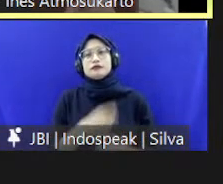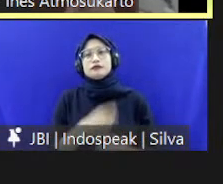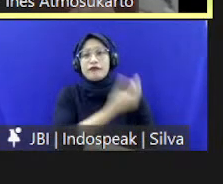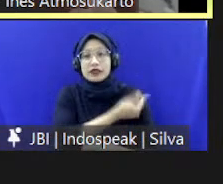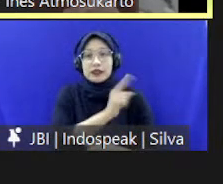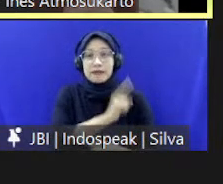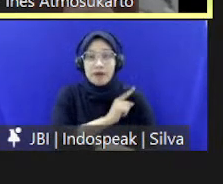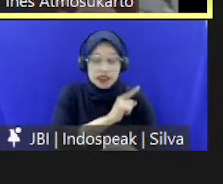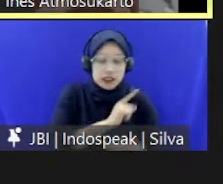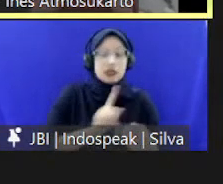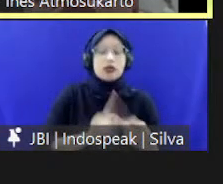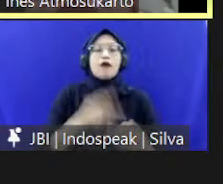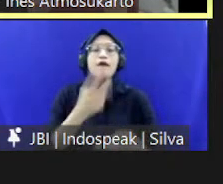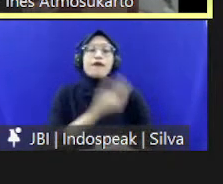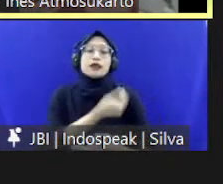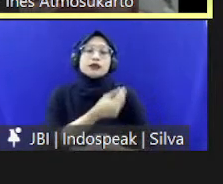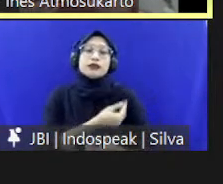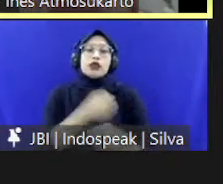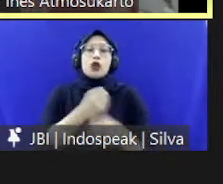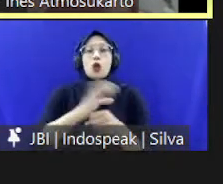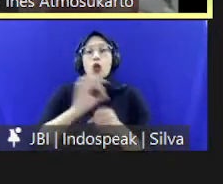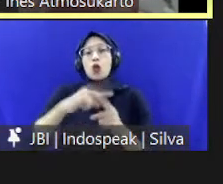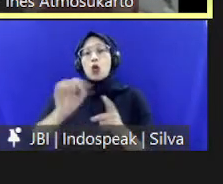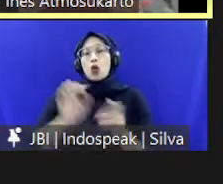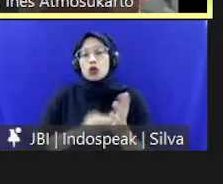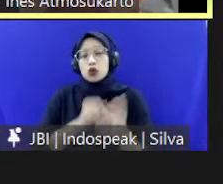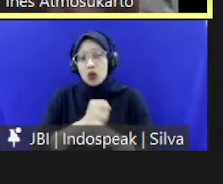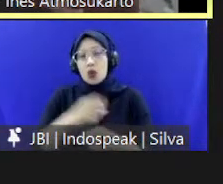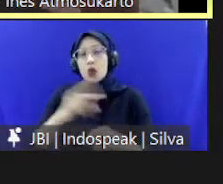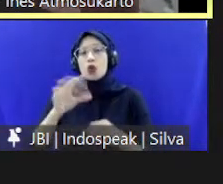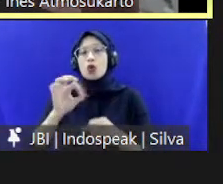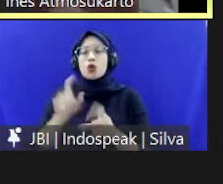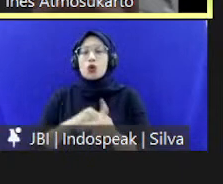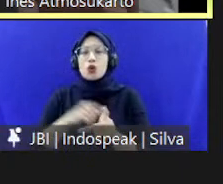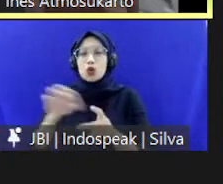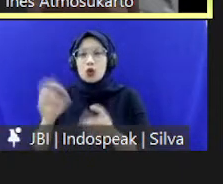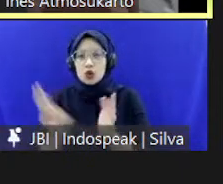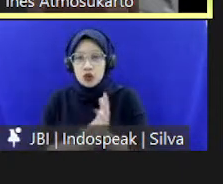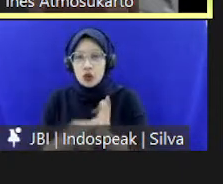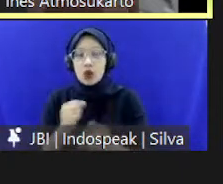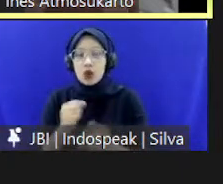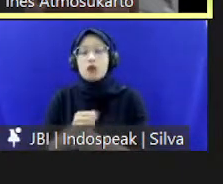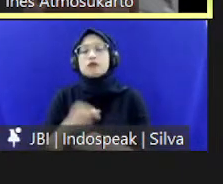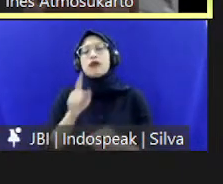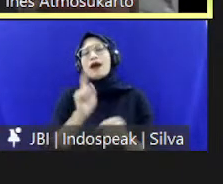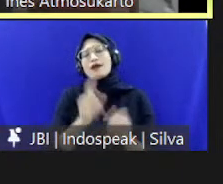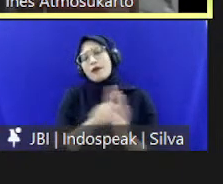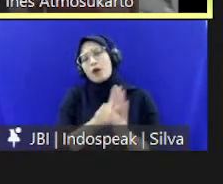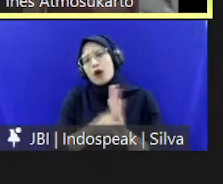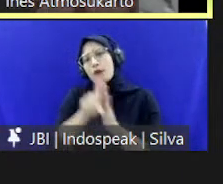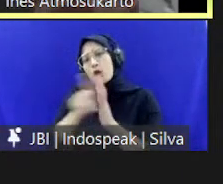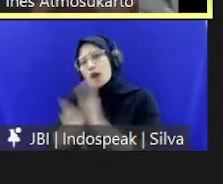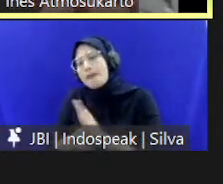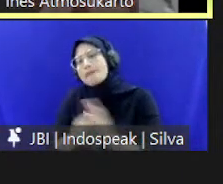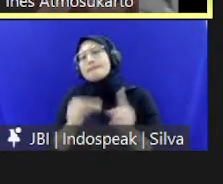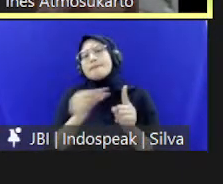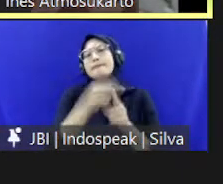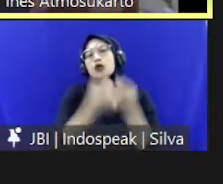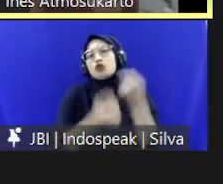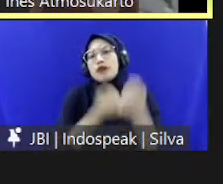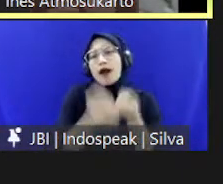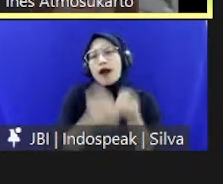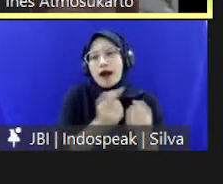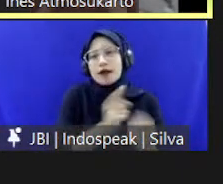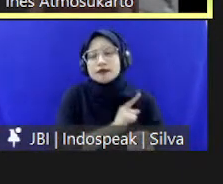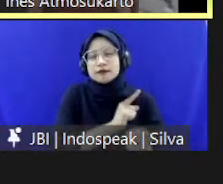Gotong Royong, right? So that was a problem. That was a program that allowed companies to purchase